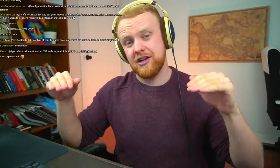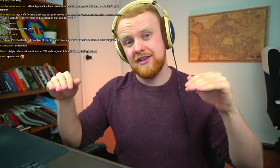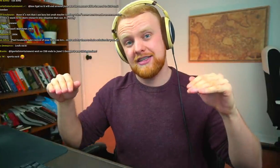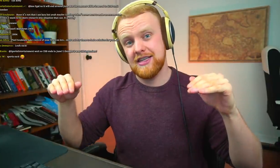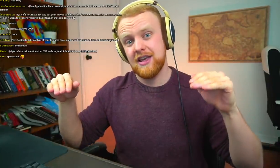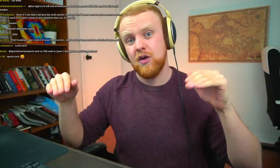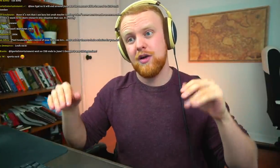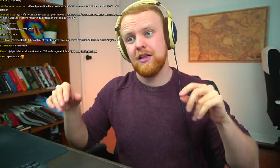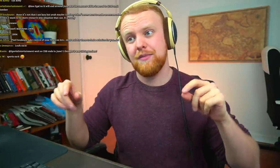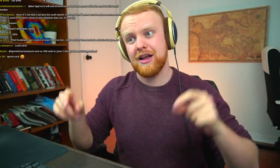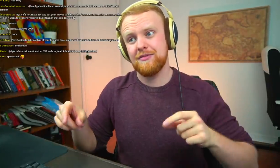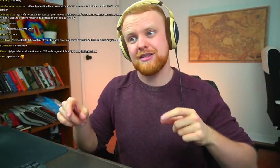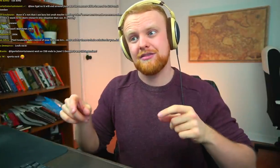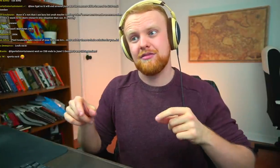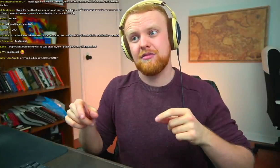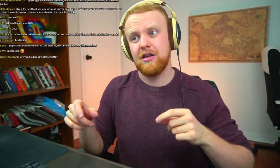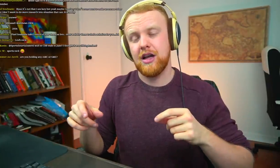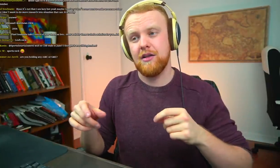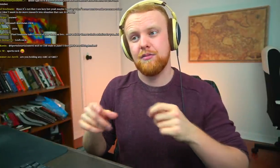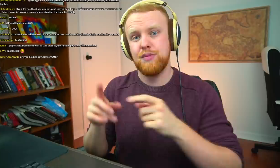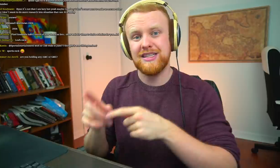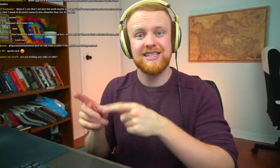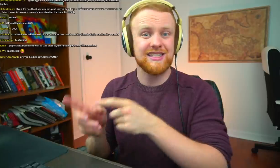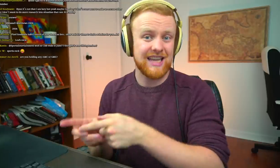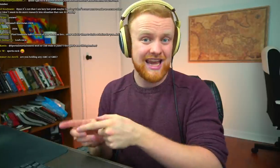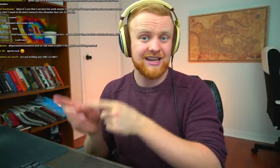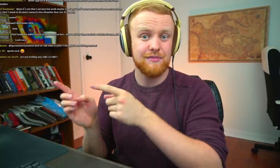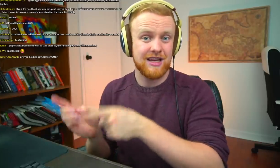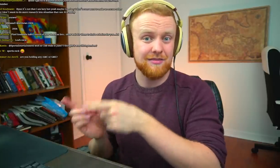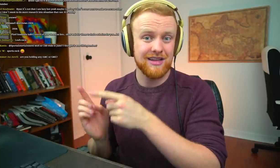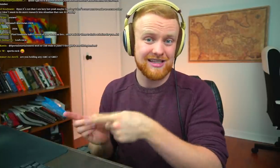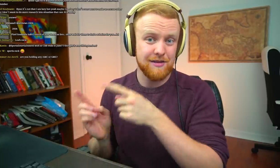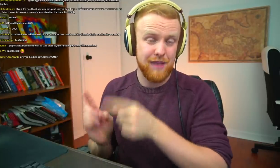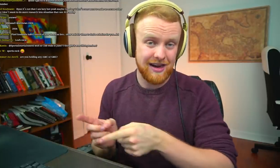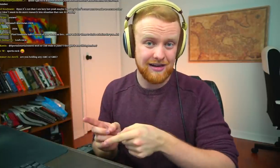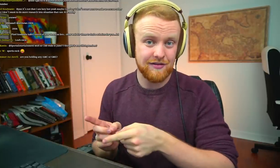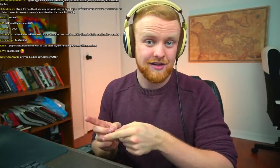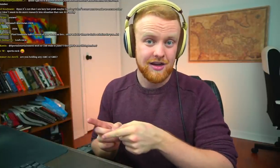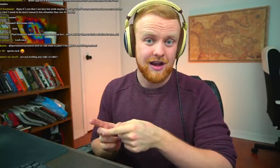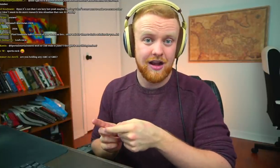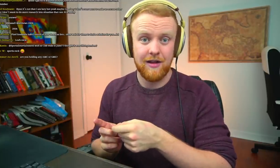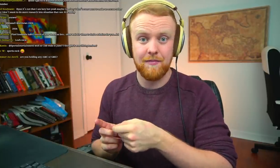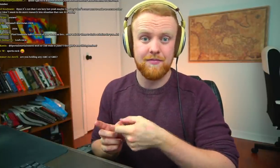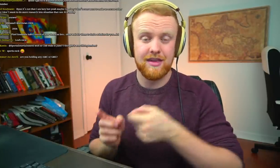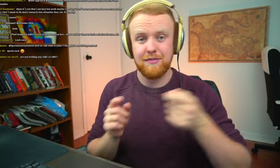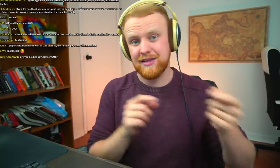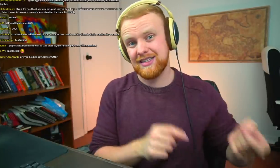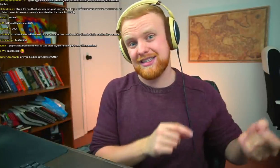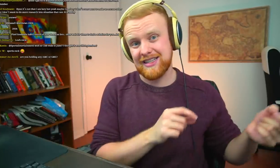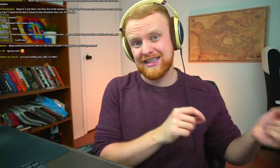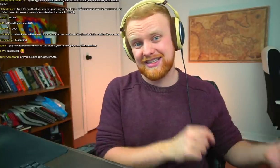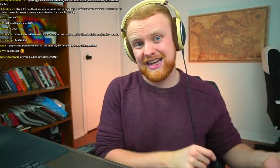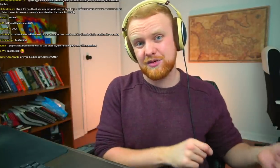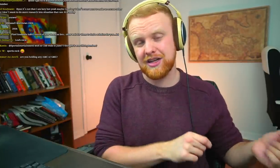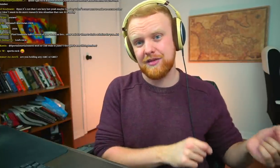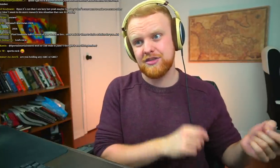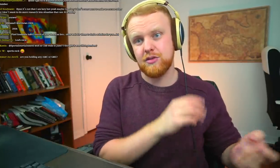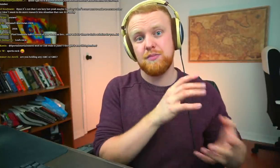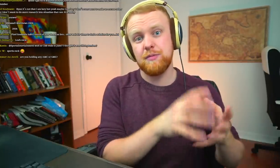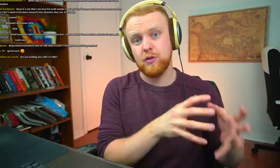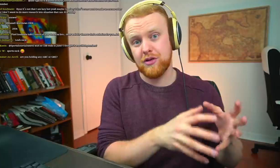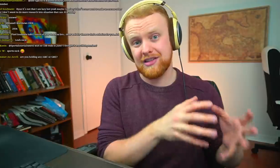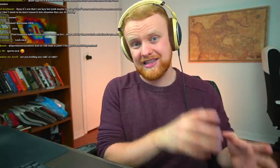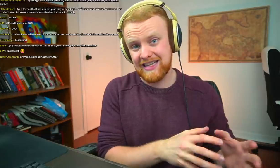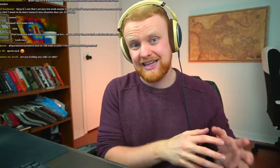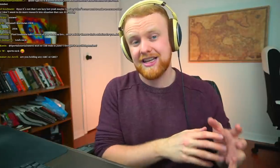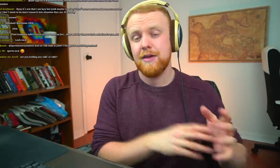dollar increases, well, it becomes businesses in Canada become less competitive than businesses in the States when it comes to